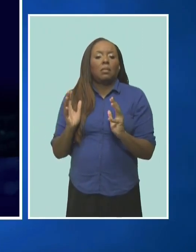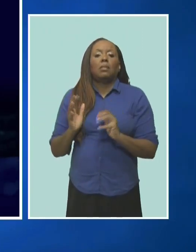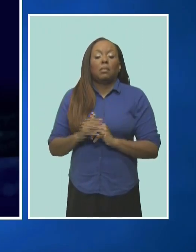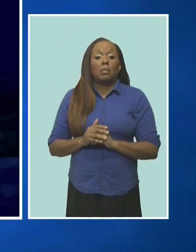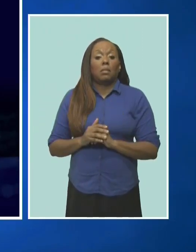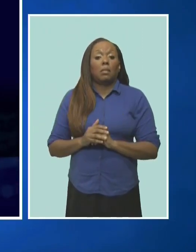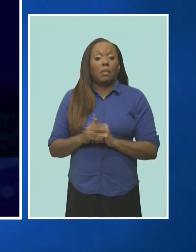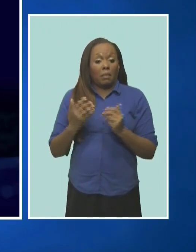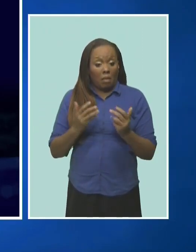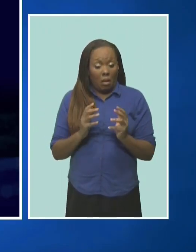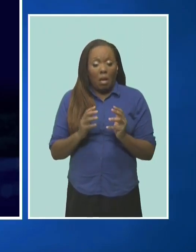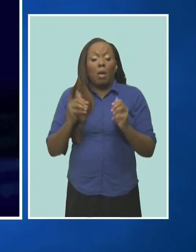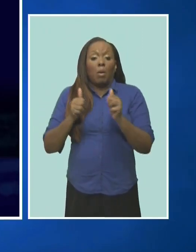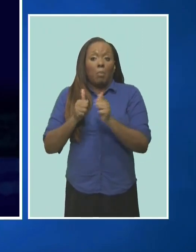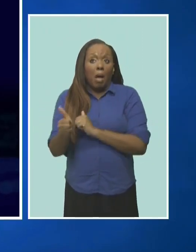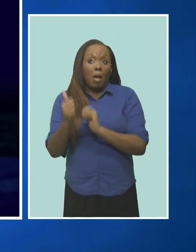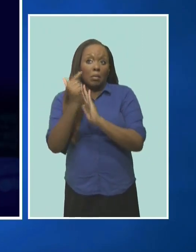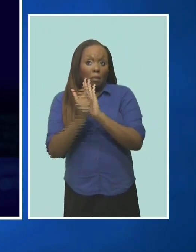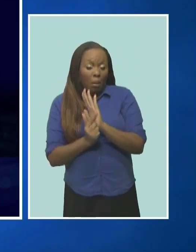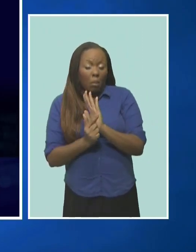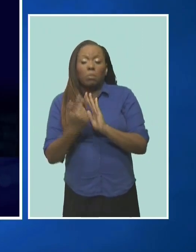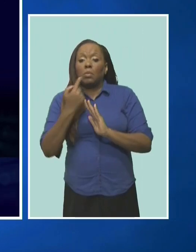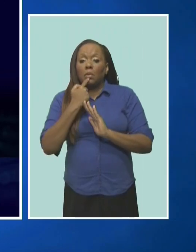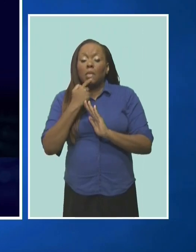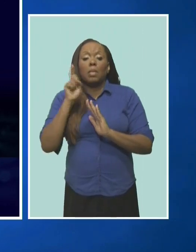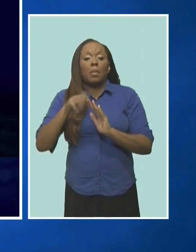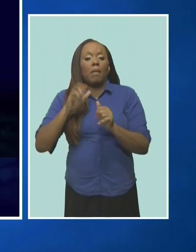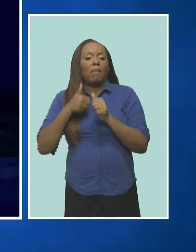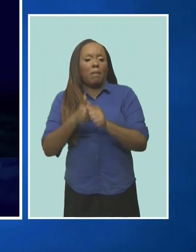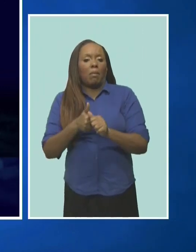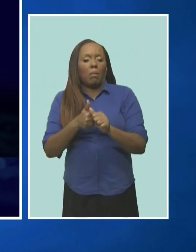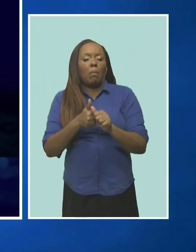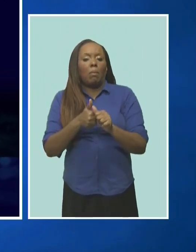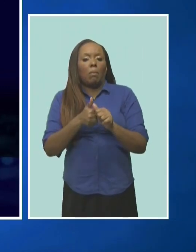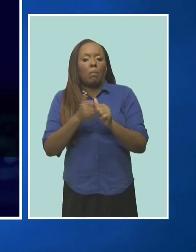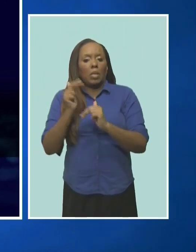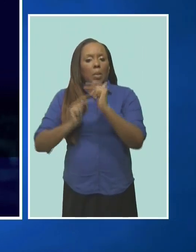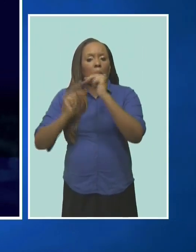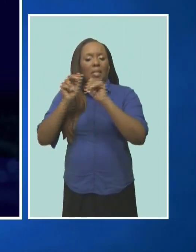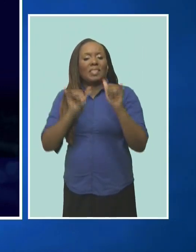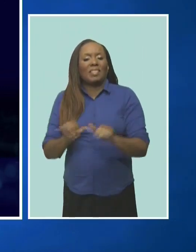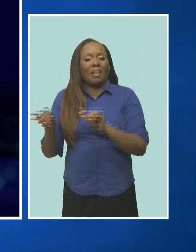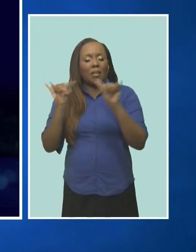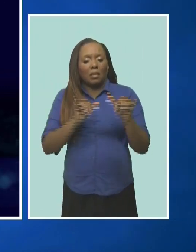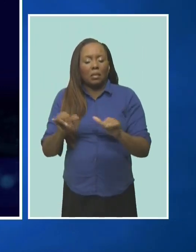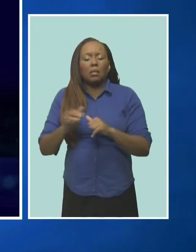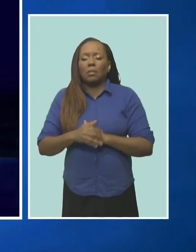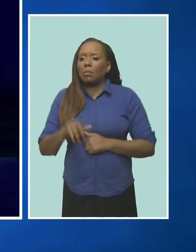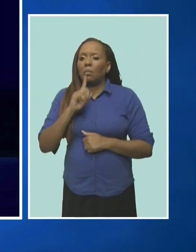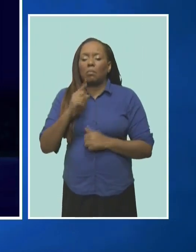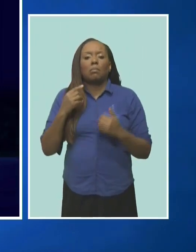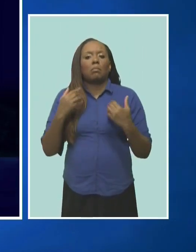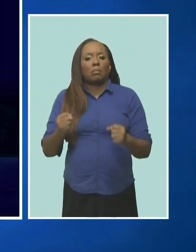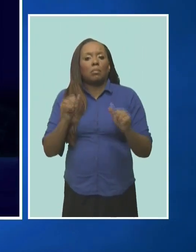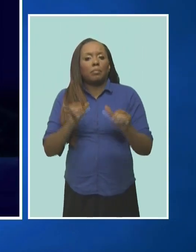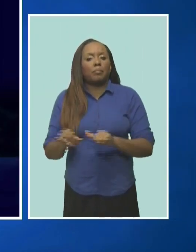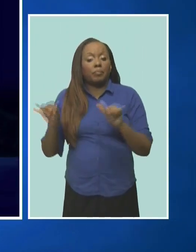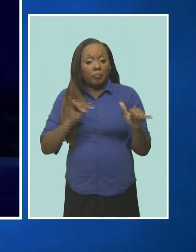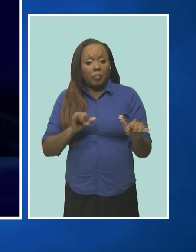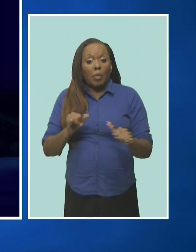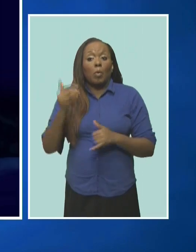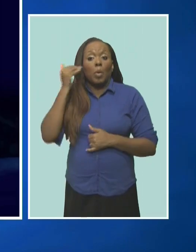law that says that those building standards must be adhered to. Building standards are dynamic standards. Things